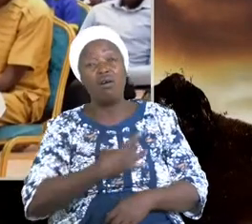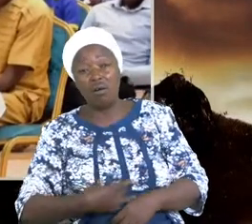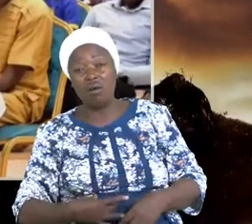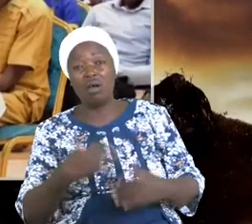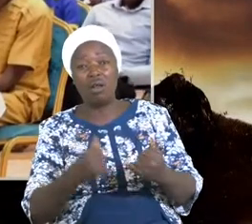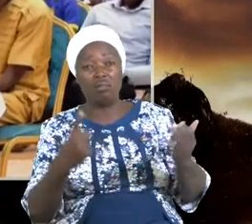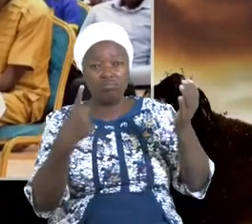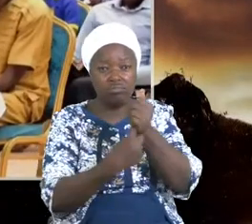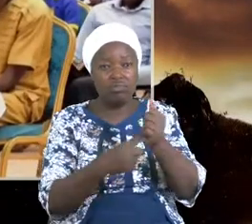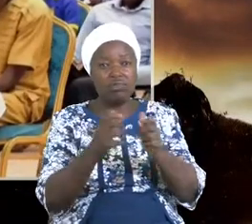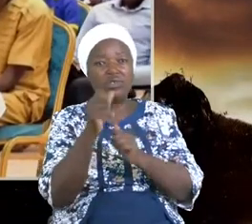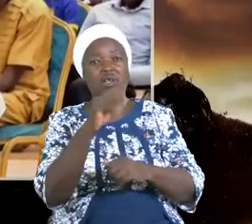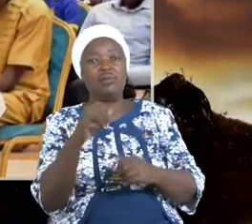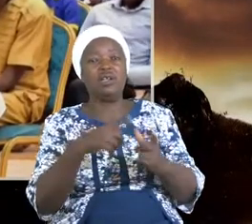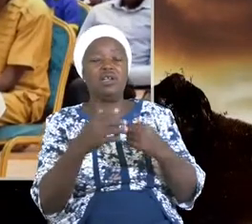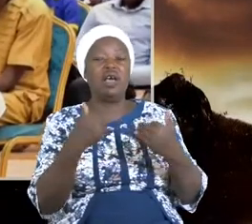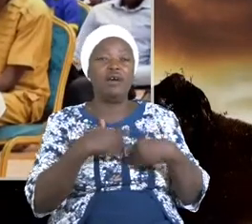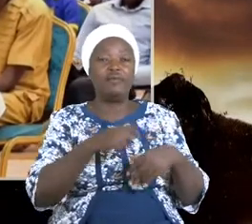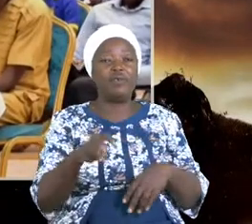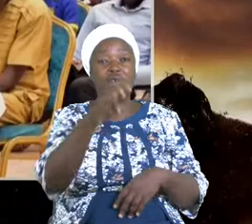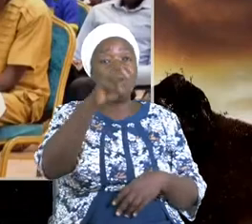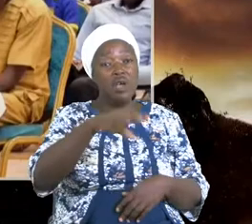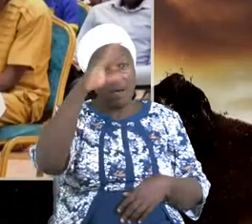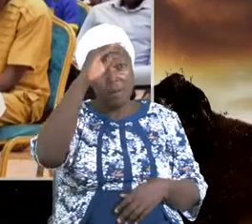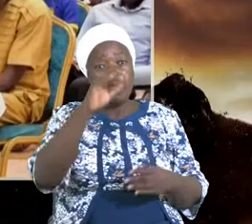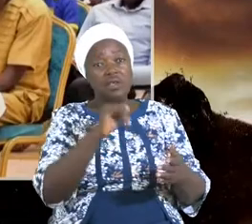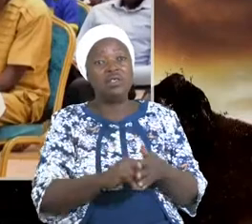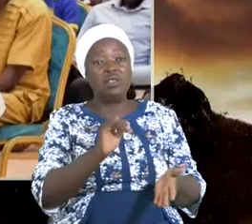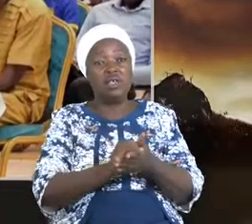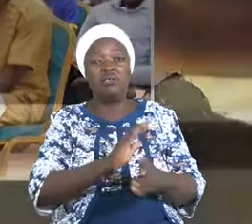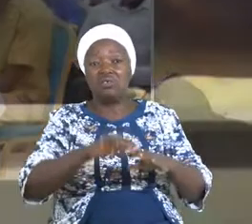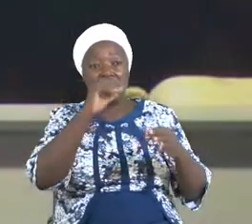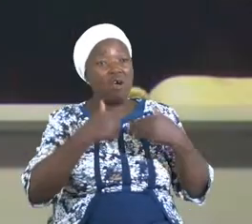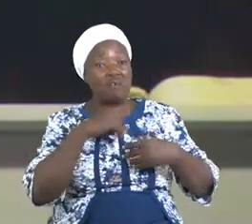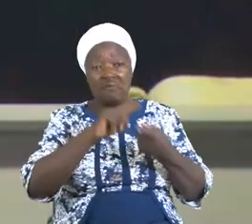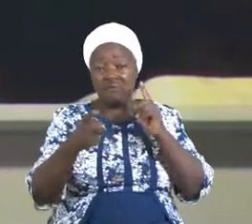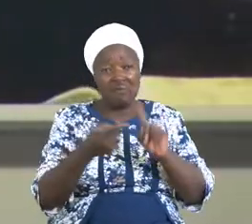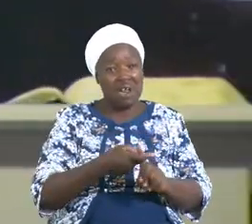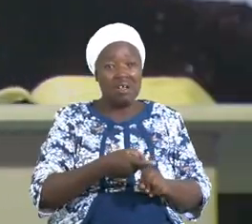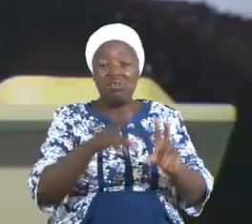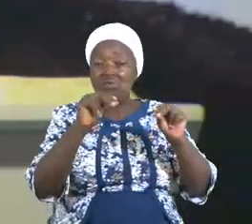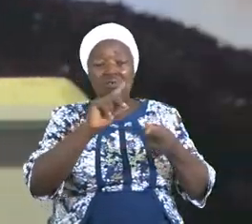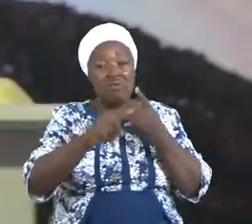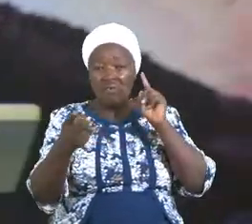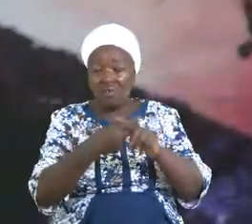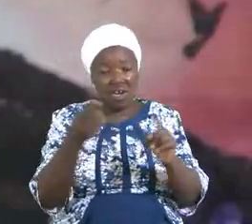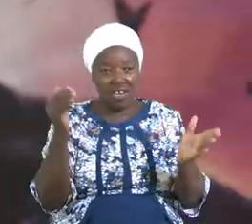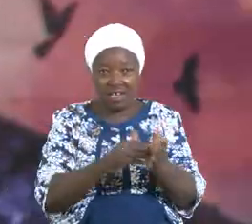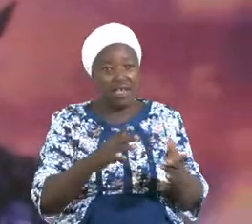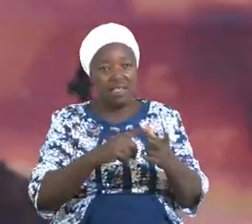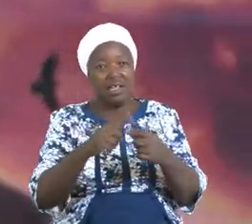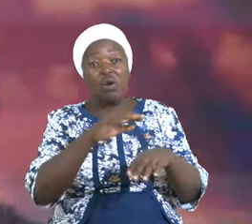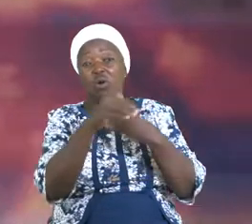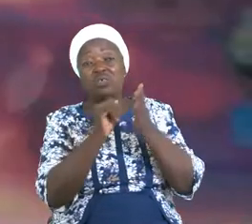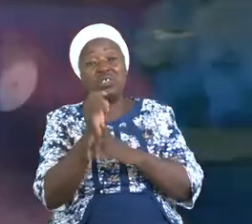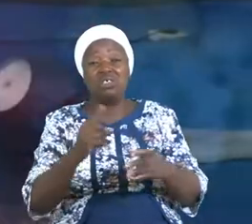As they are like prodigal son, friendlessness catches up with them. As their